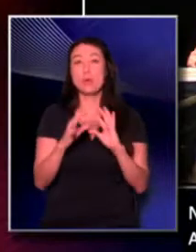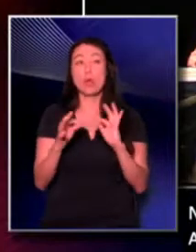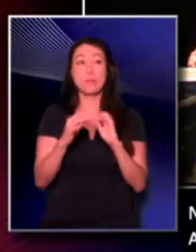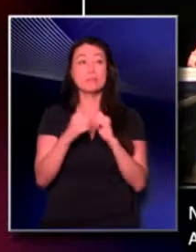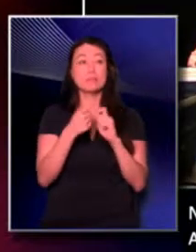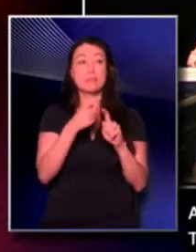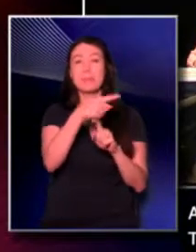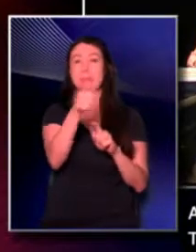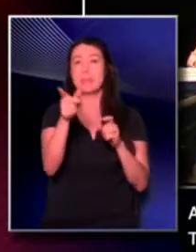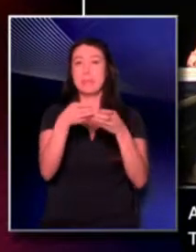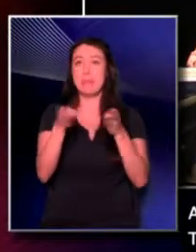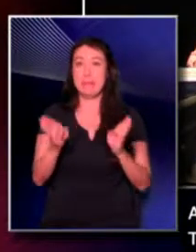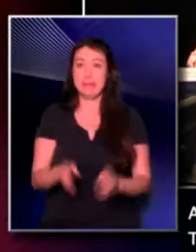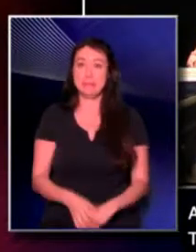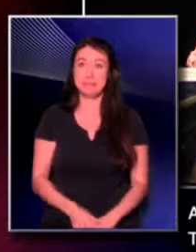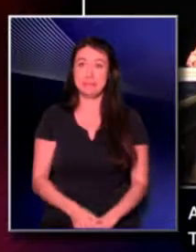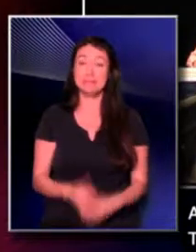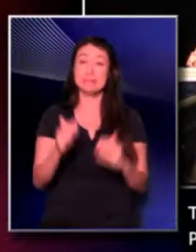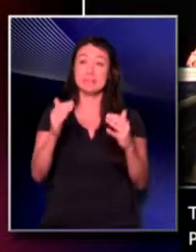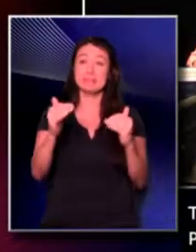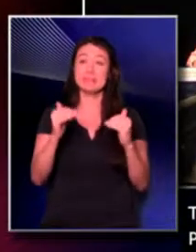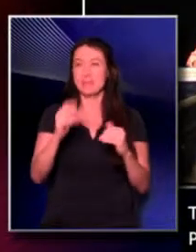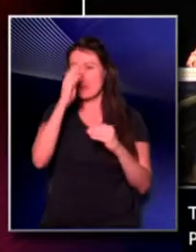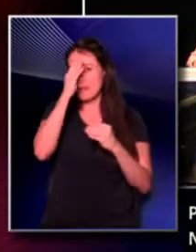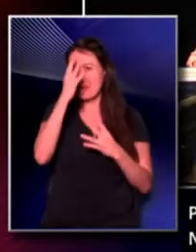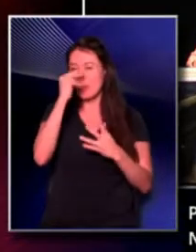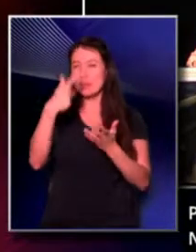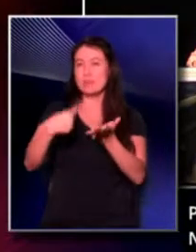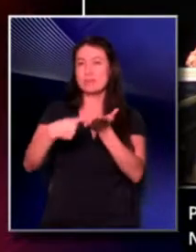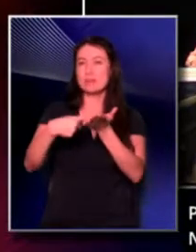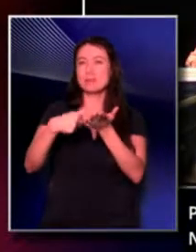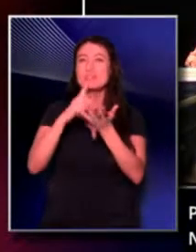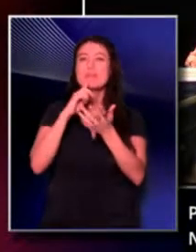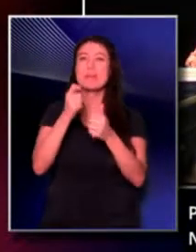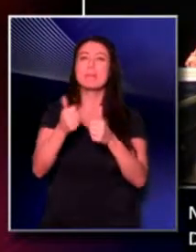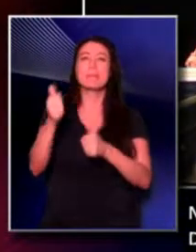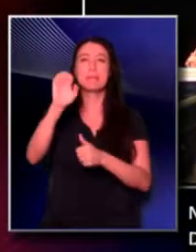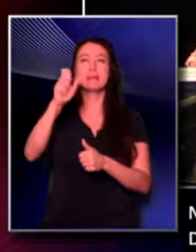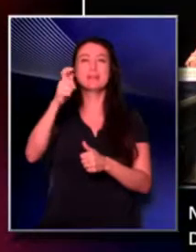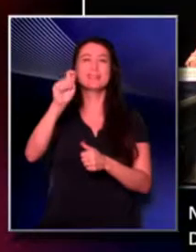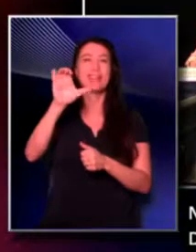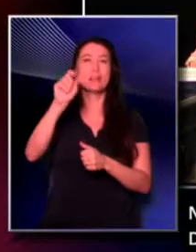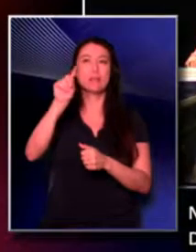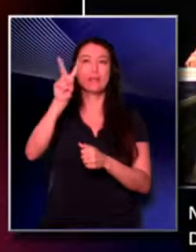public. Next is information and discussion executive team reports.